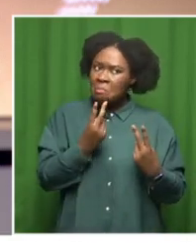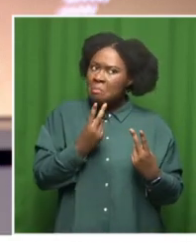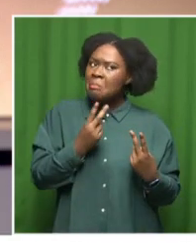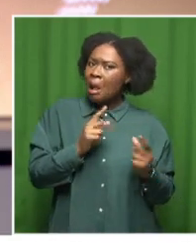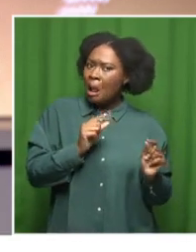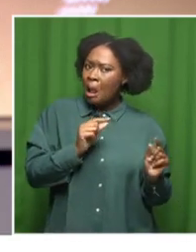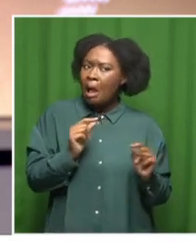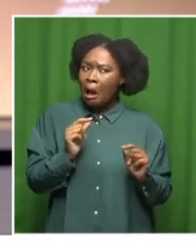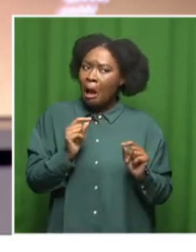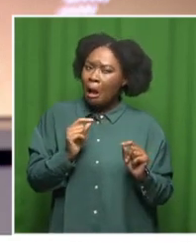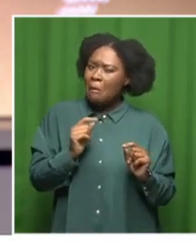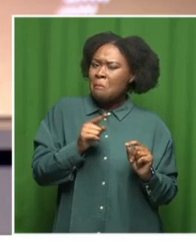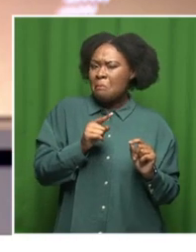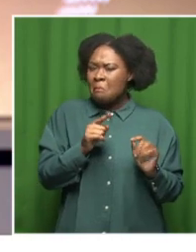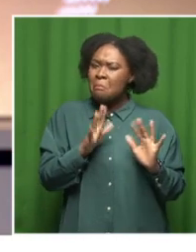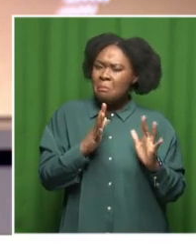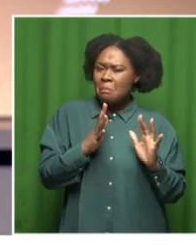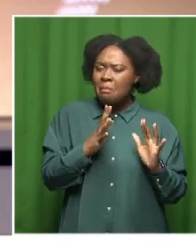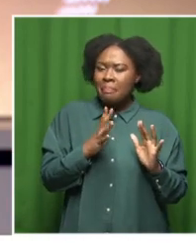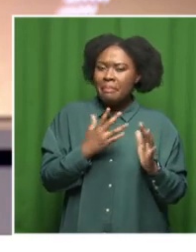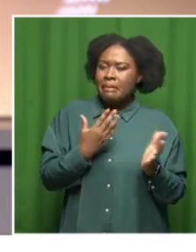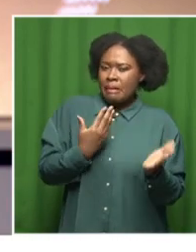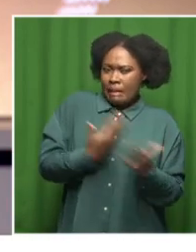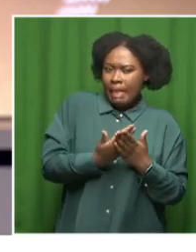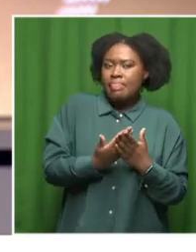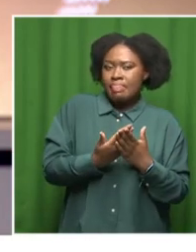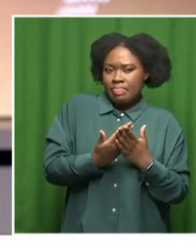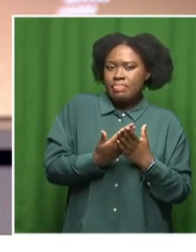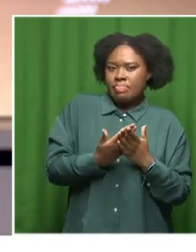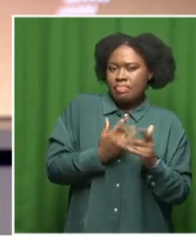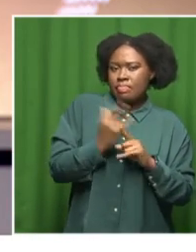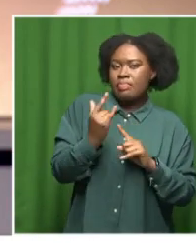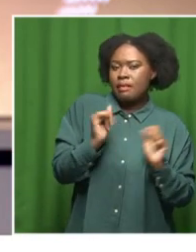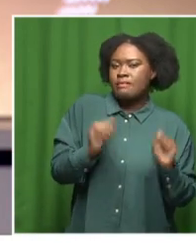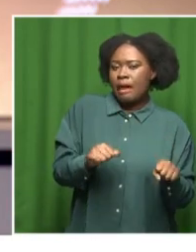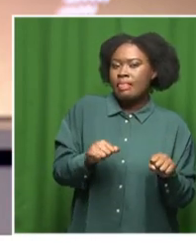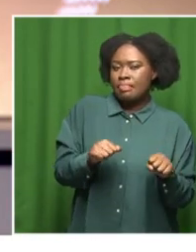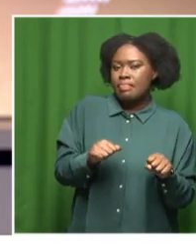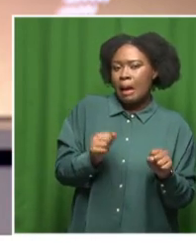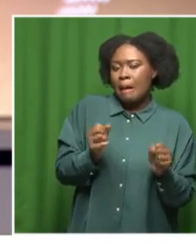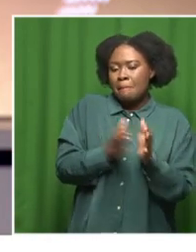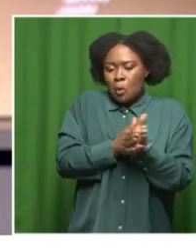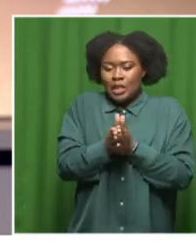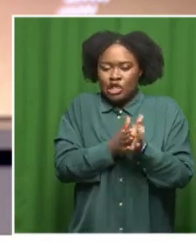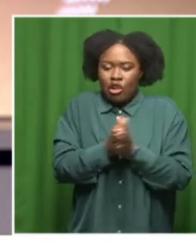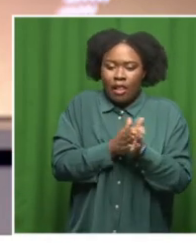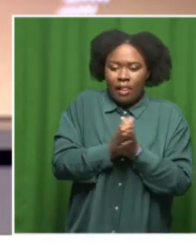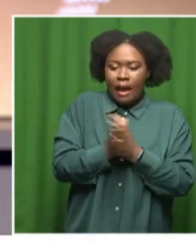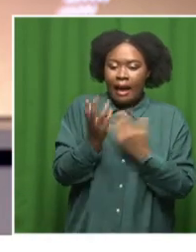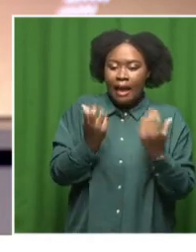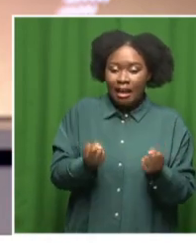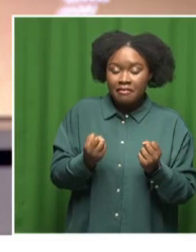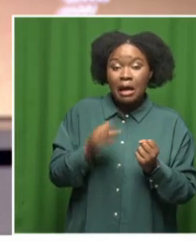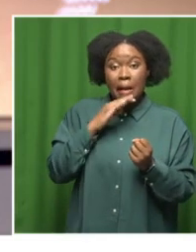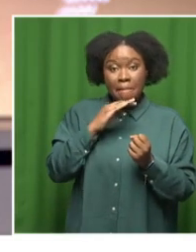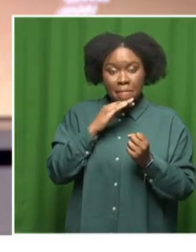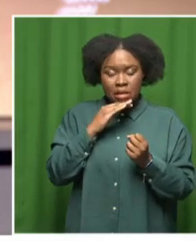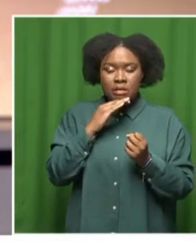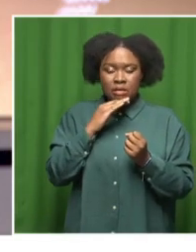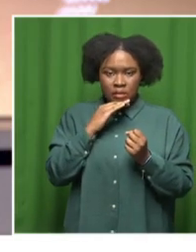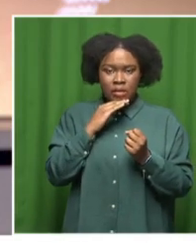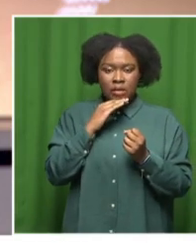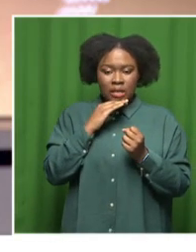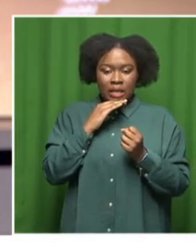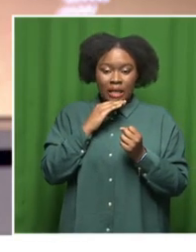indications that there is something within that squad. So it's too early to rule them out or to rule good performances out. But